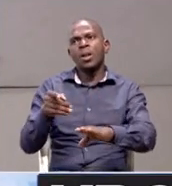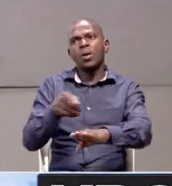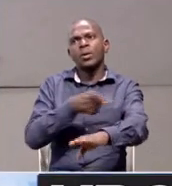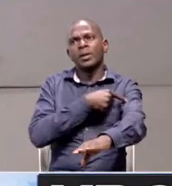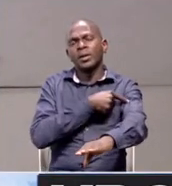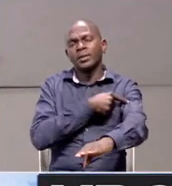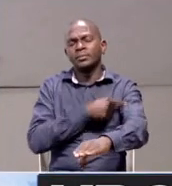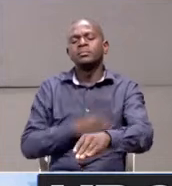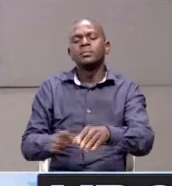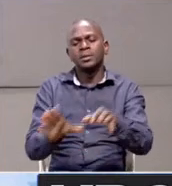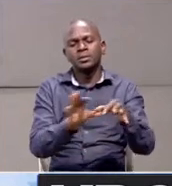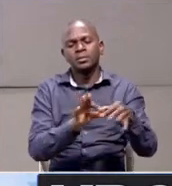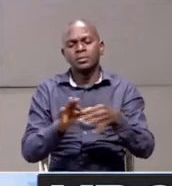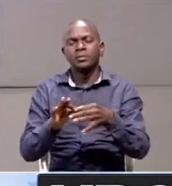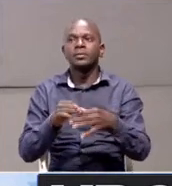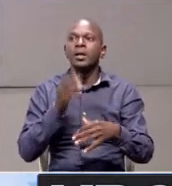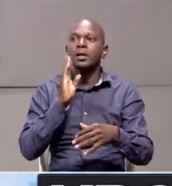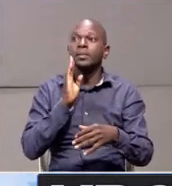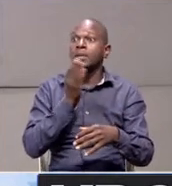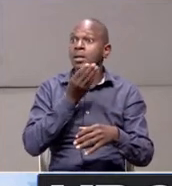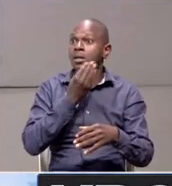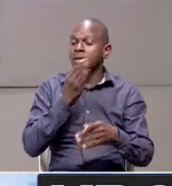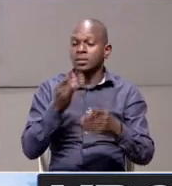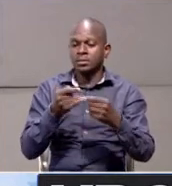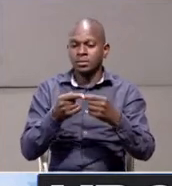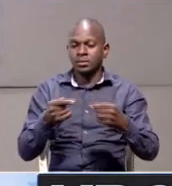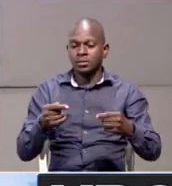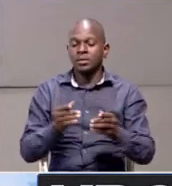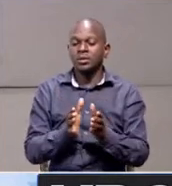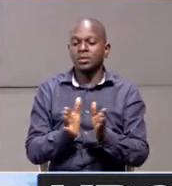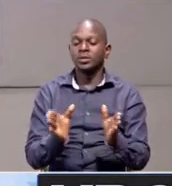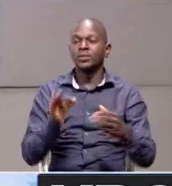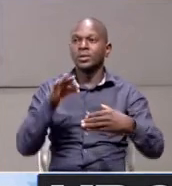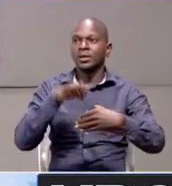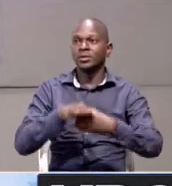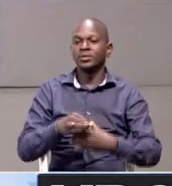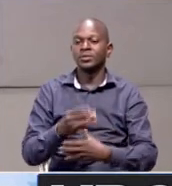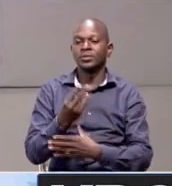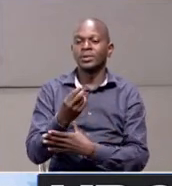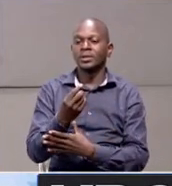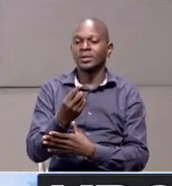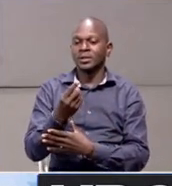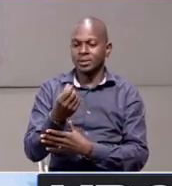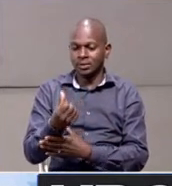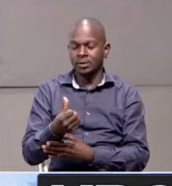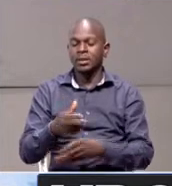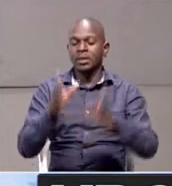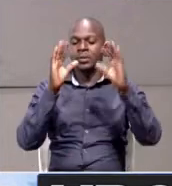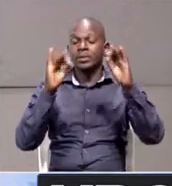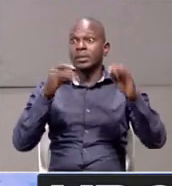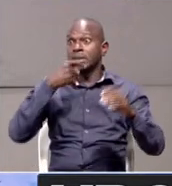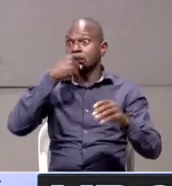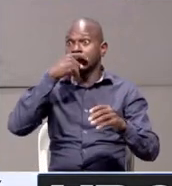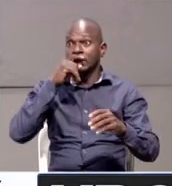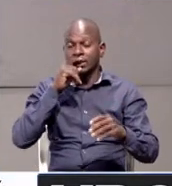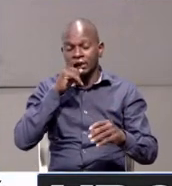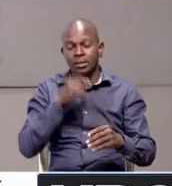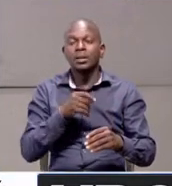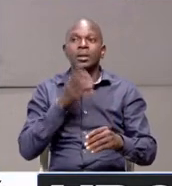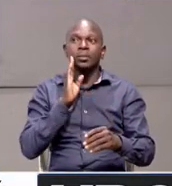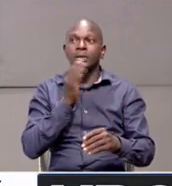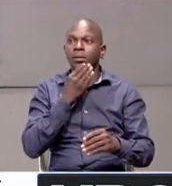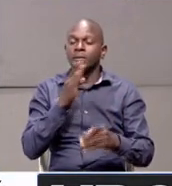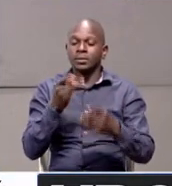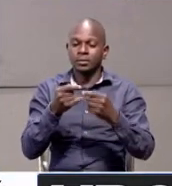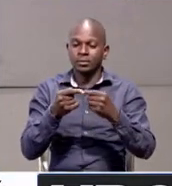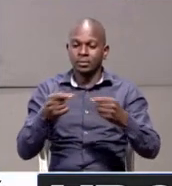ally Amama Mbabazi, despite parting ways in the general elections of 2016. The president says that even if Mbabazi